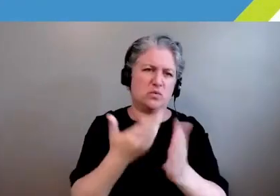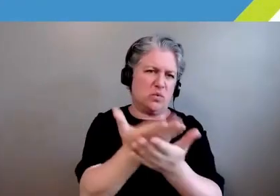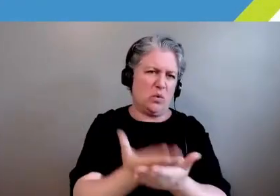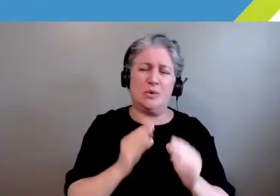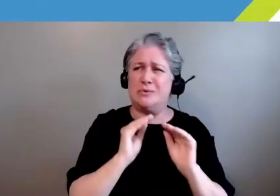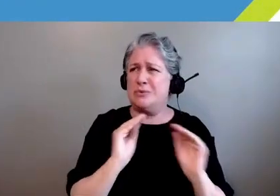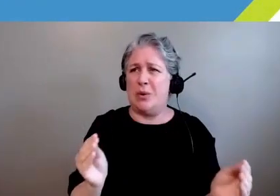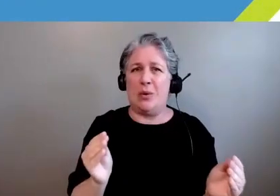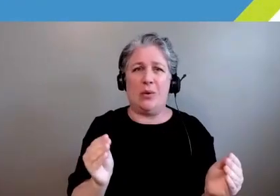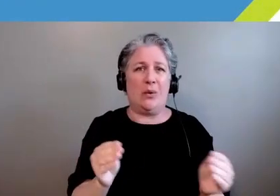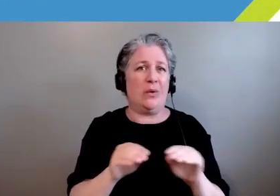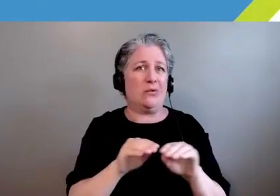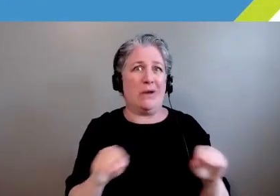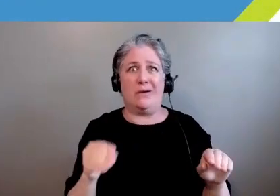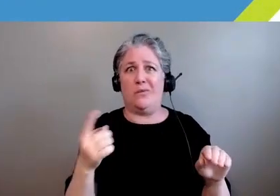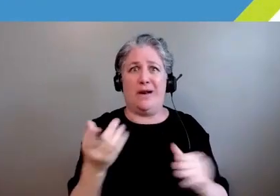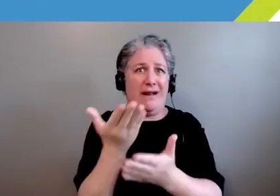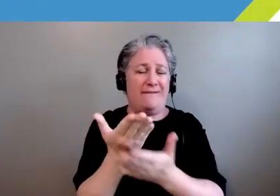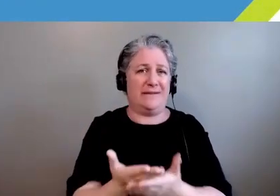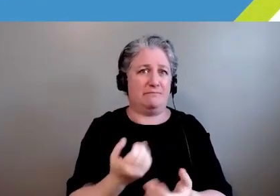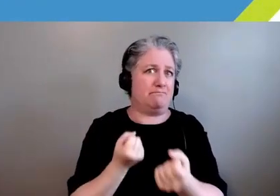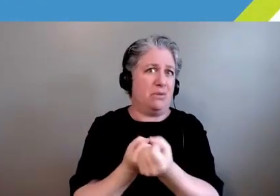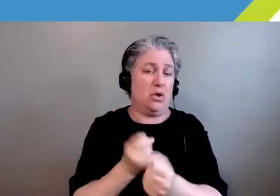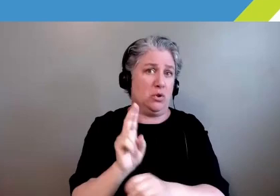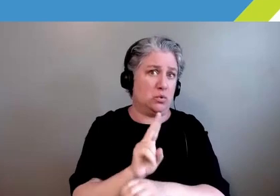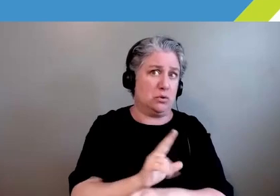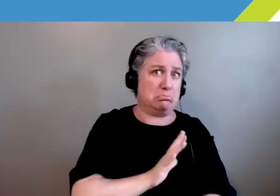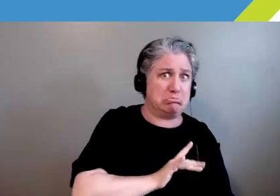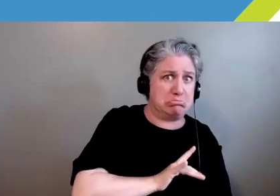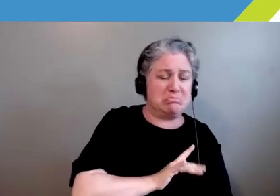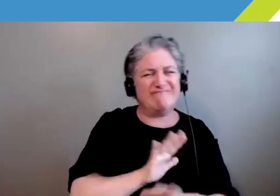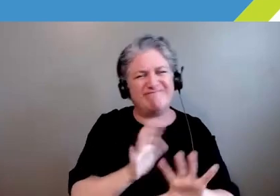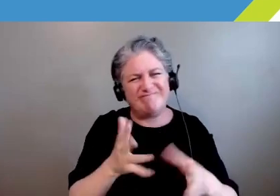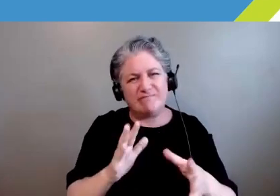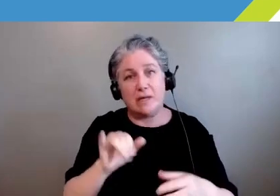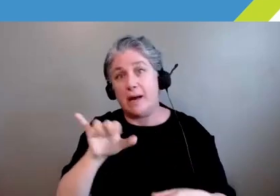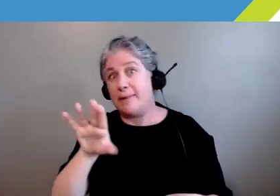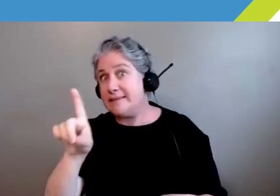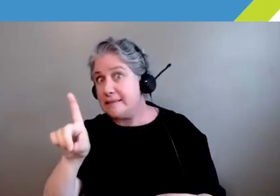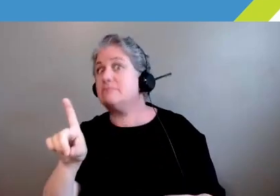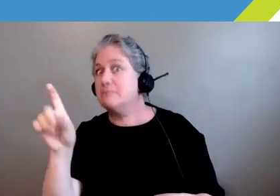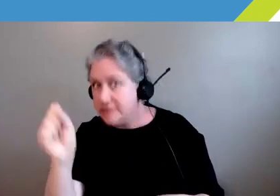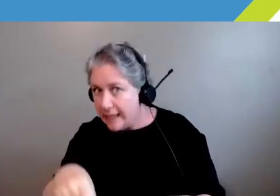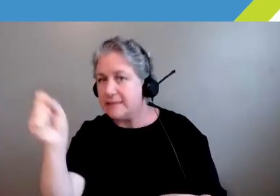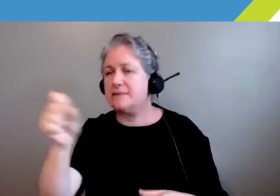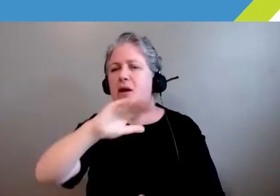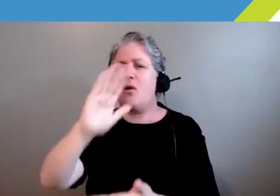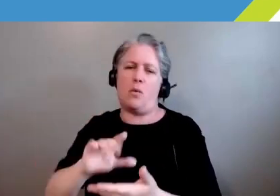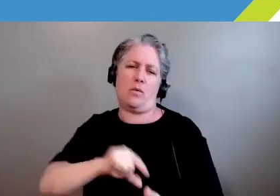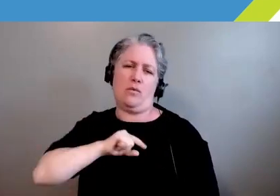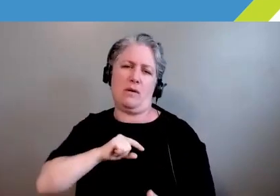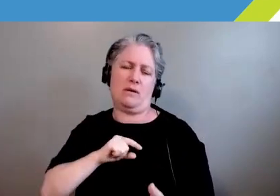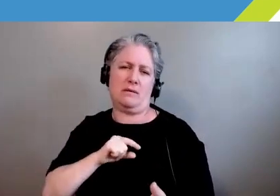no grade 1 evidence to support its use, but there is some evidence when it comes to the IBD, some lower quality evidence like